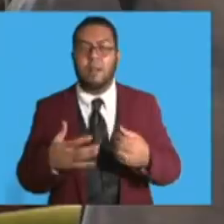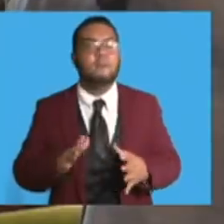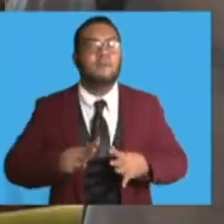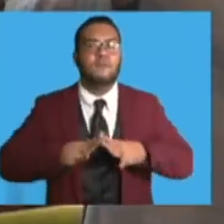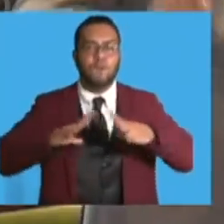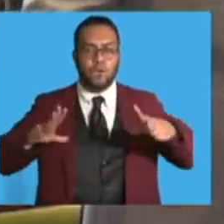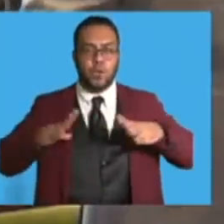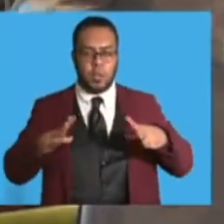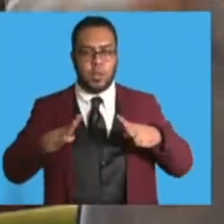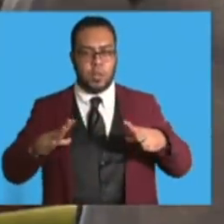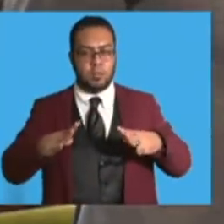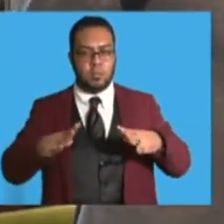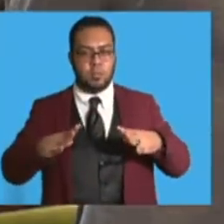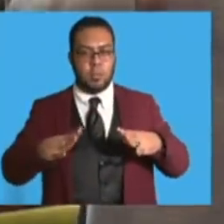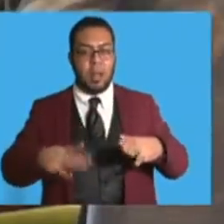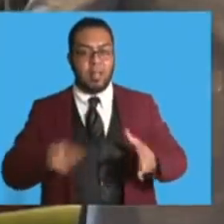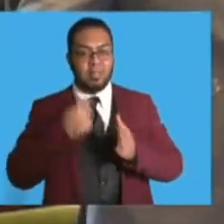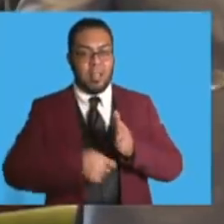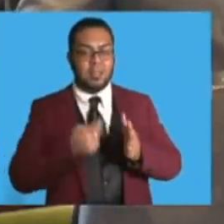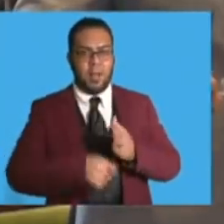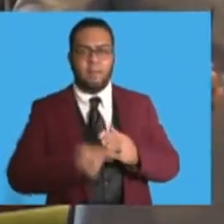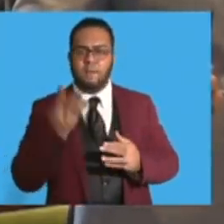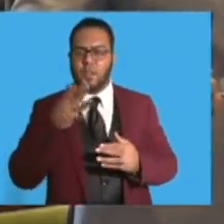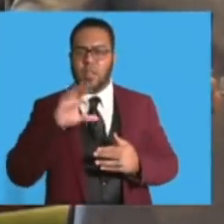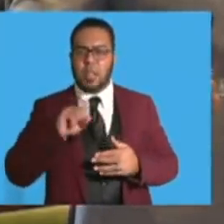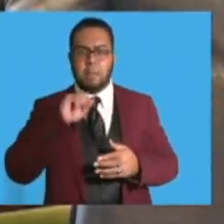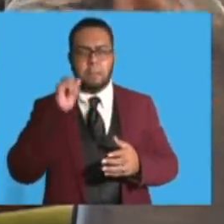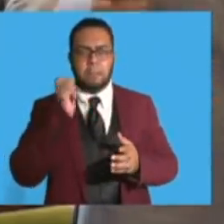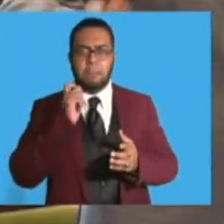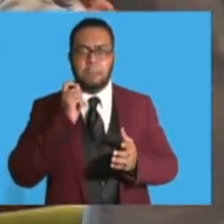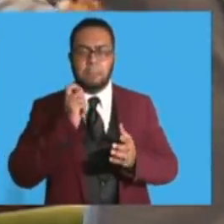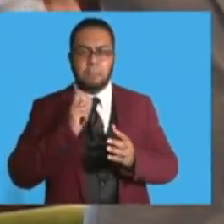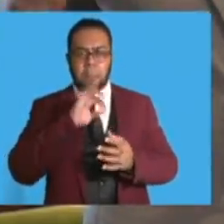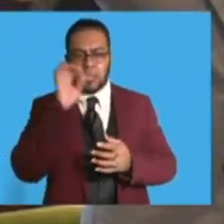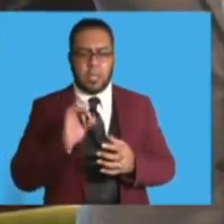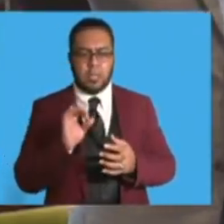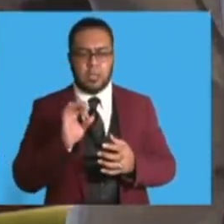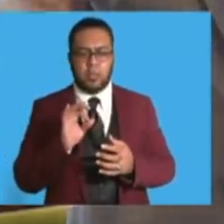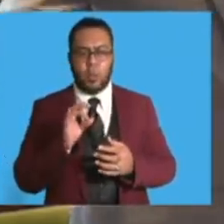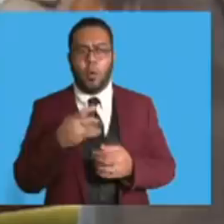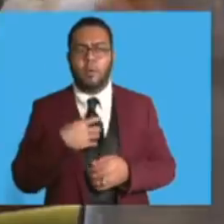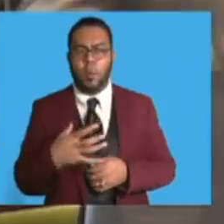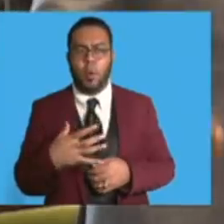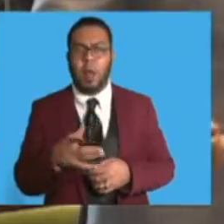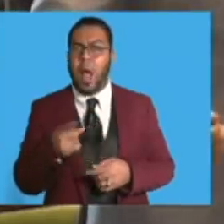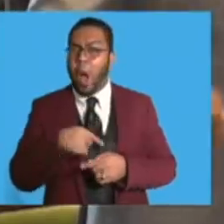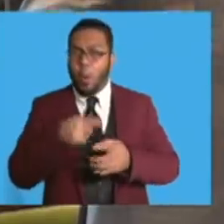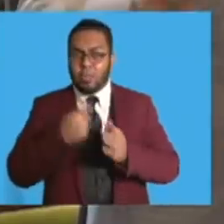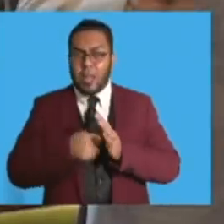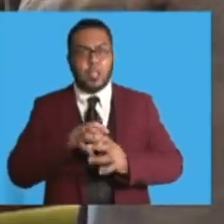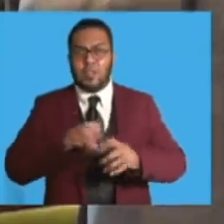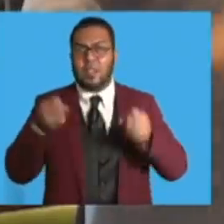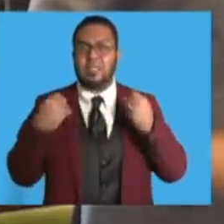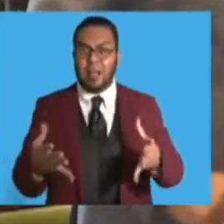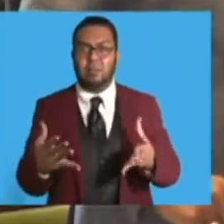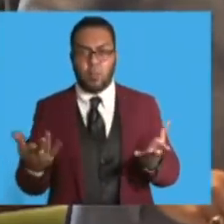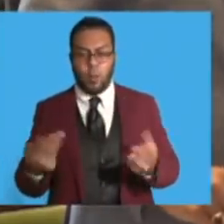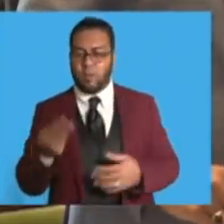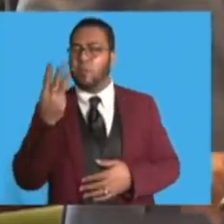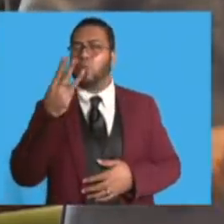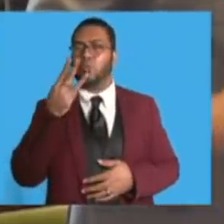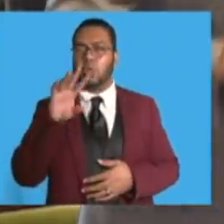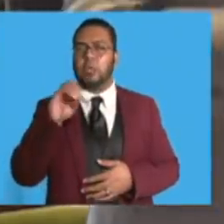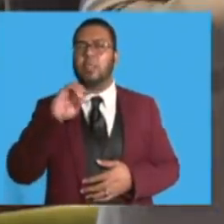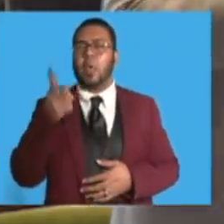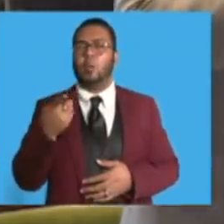taxation rates in those countries are 50% or even more. Our taxation rate does not even start until you earn more than $30,000,